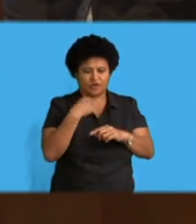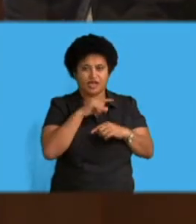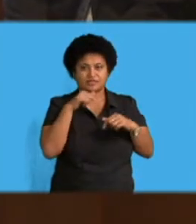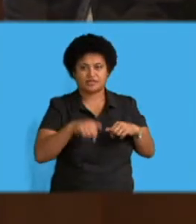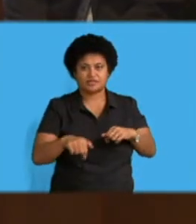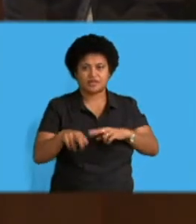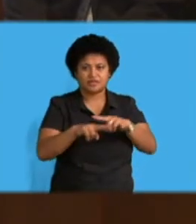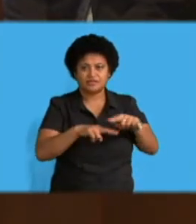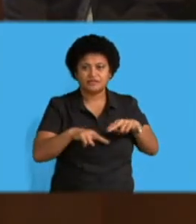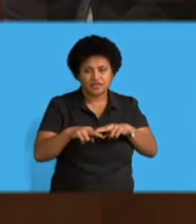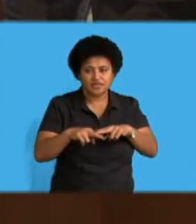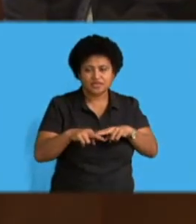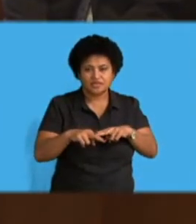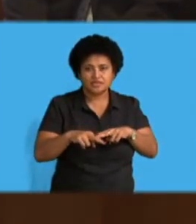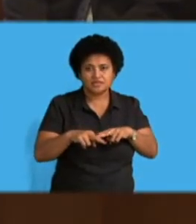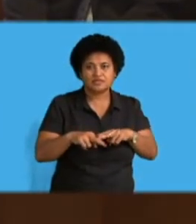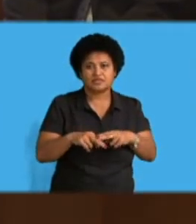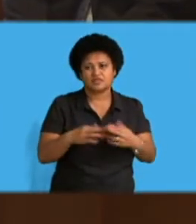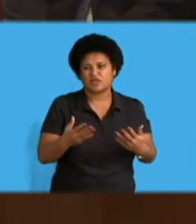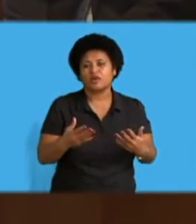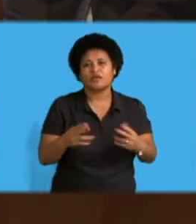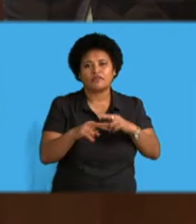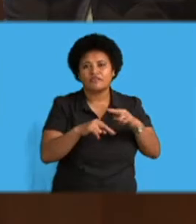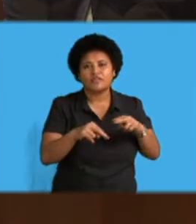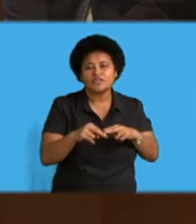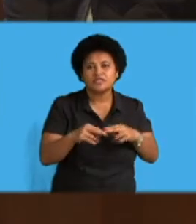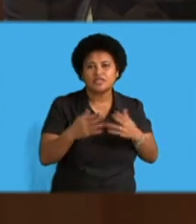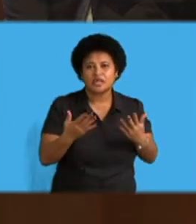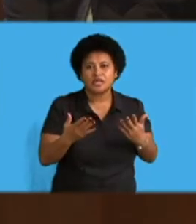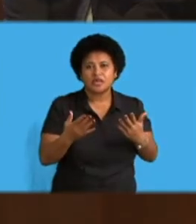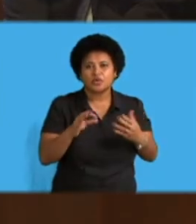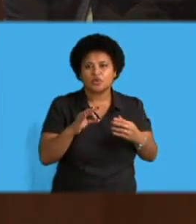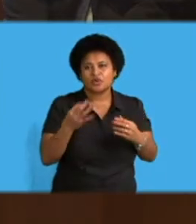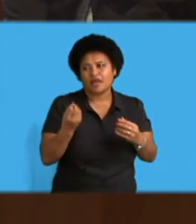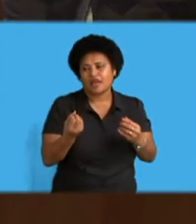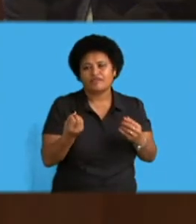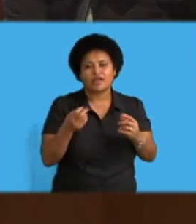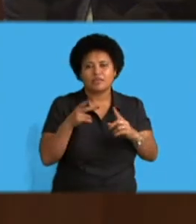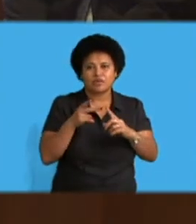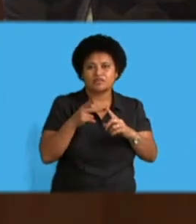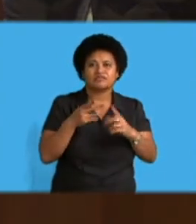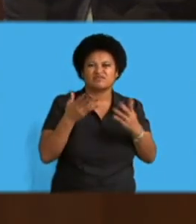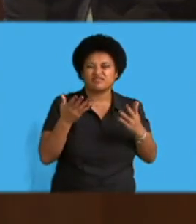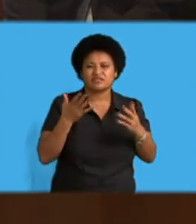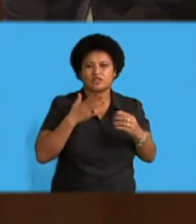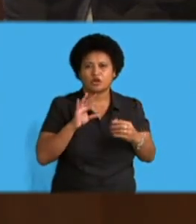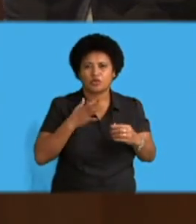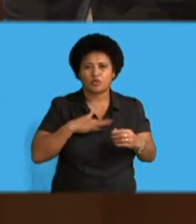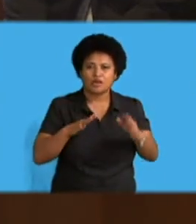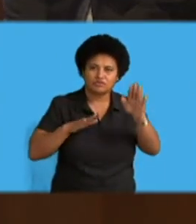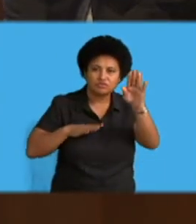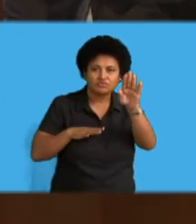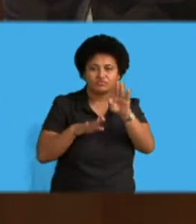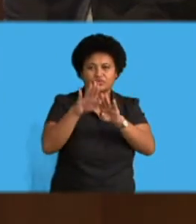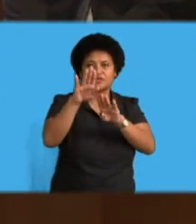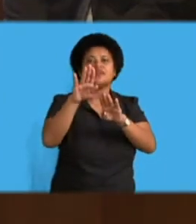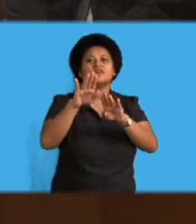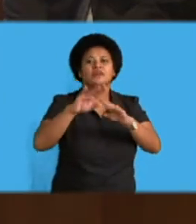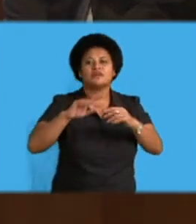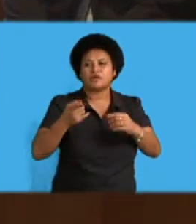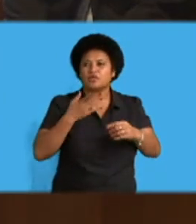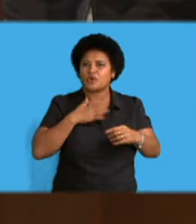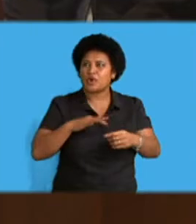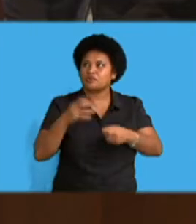discourse, that a country like Fiji, which does not have any major geopolitical ambitions throughout the world, is able to now have the presidency to be able to bring all the